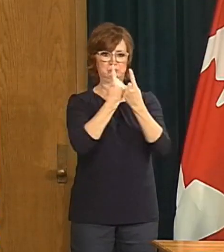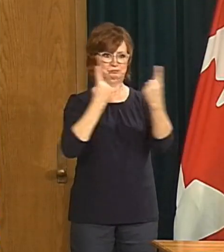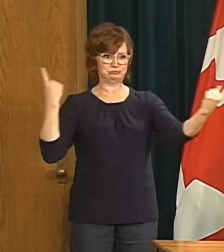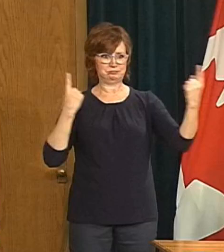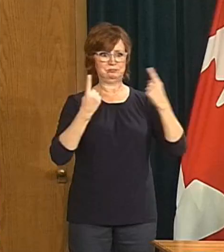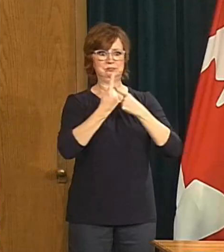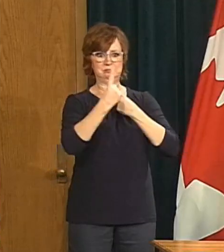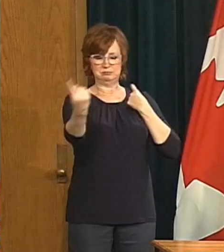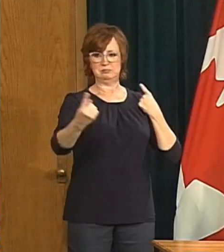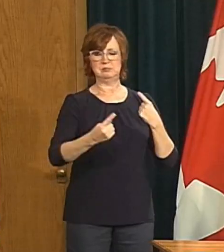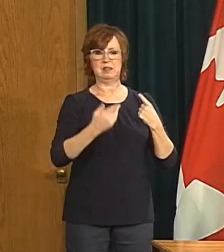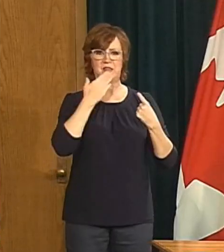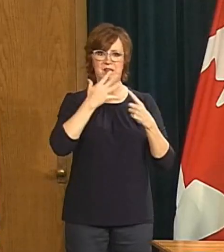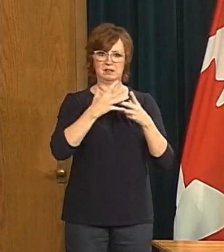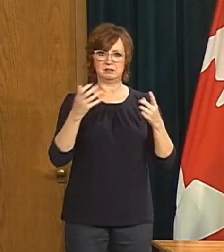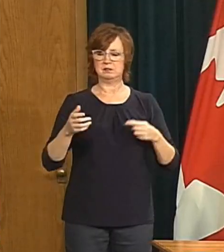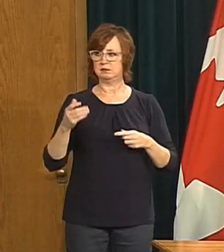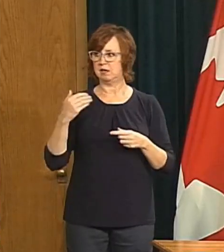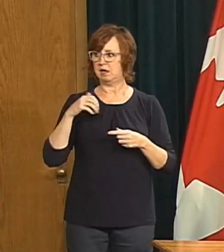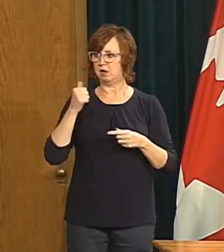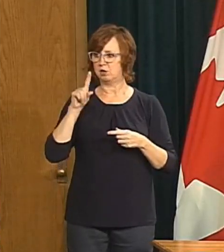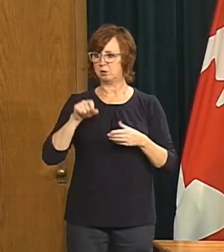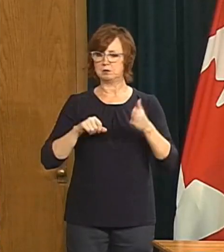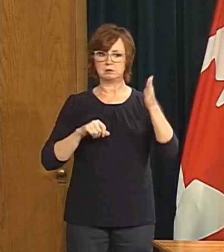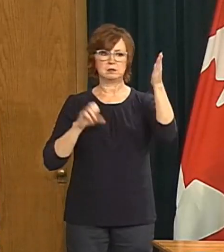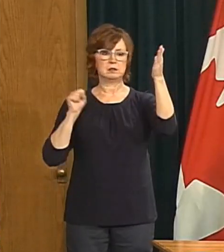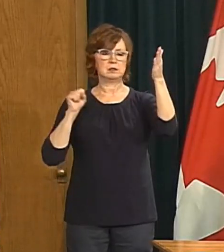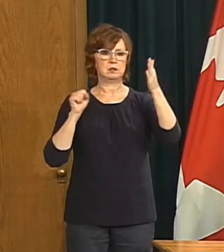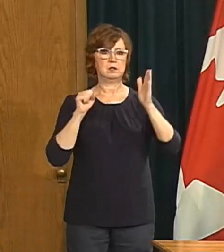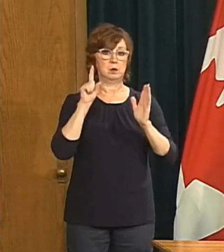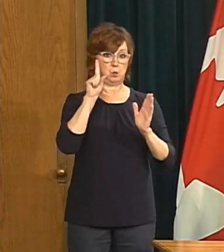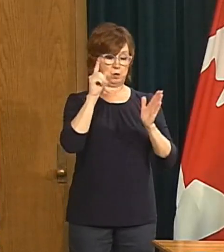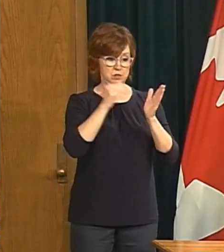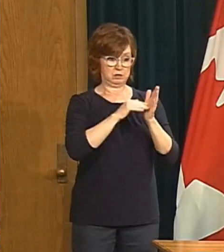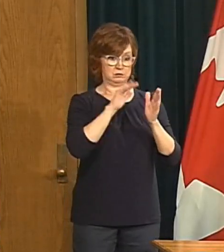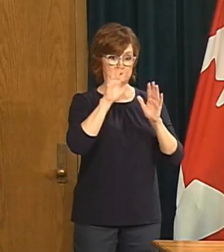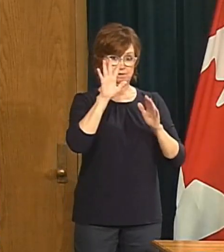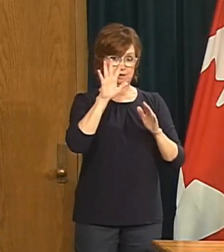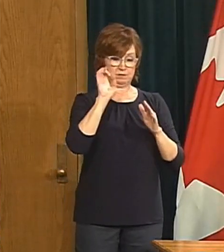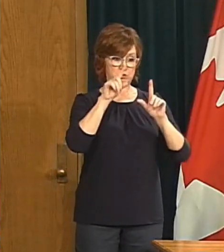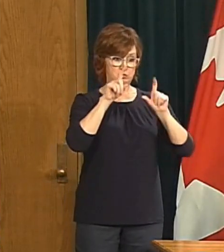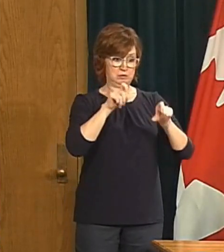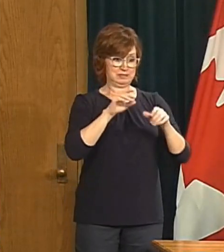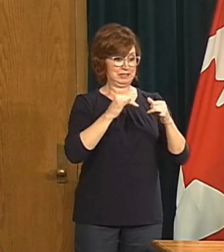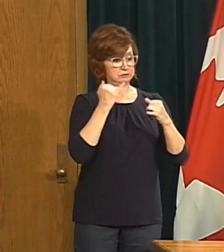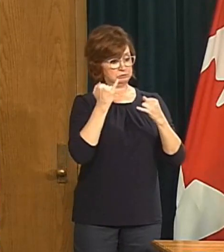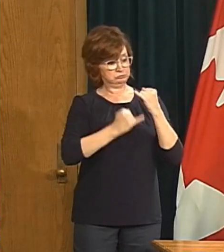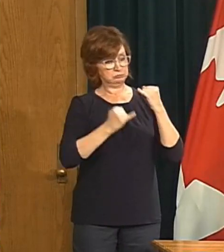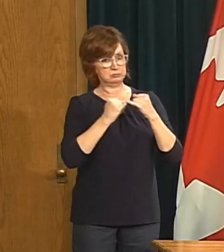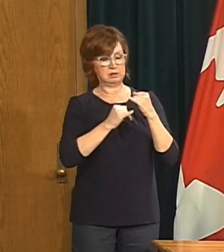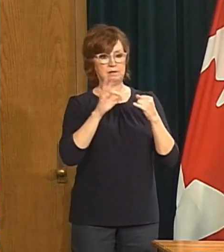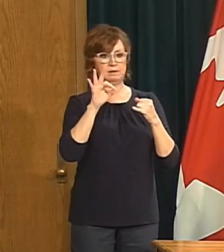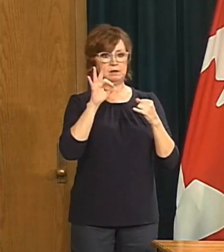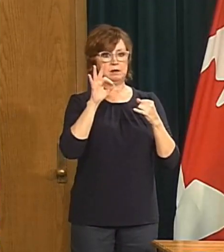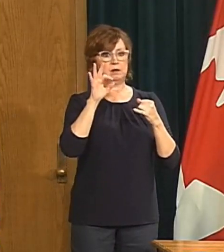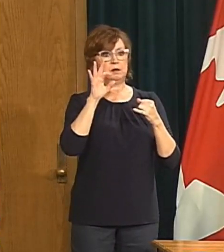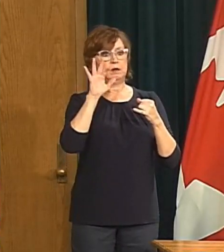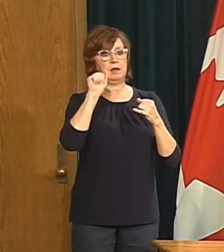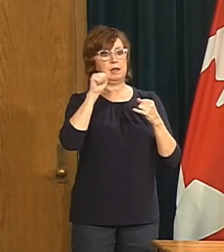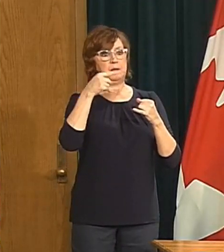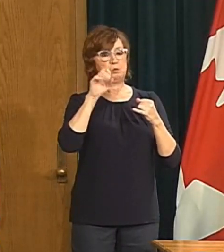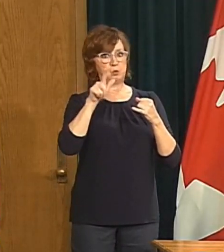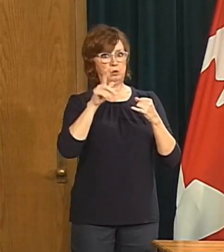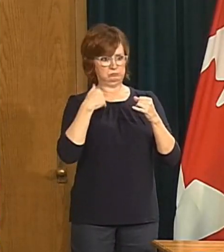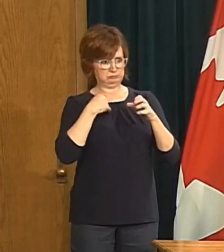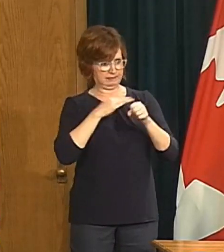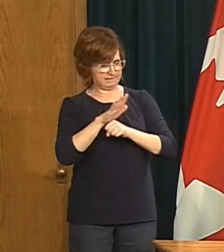Lisa? Yeah, the 1,500 though, is that going to be enough to be able to get the data you need to know if you